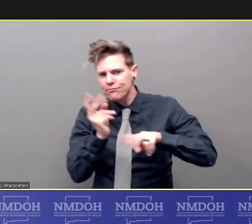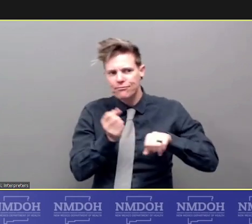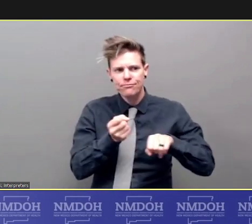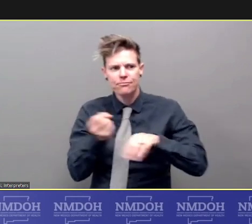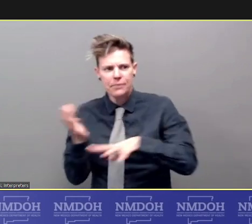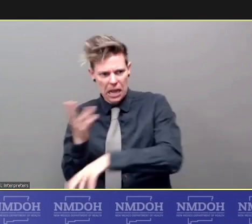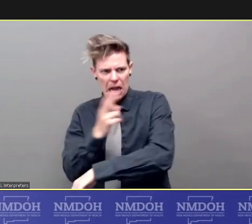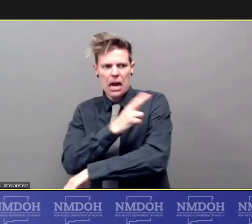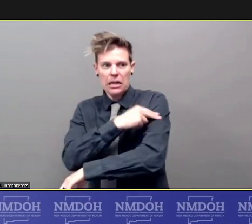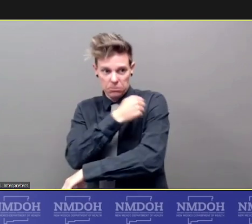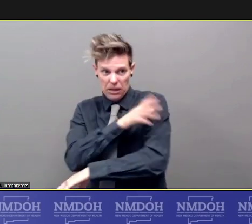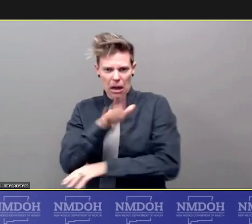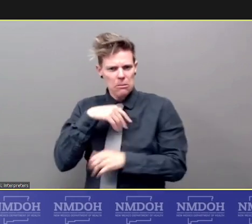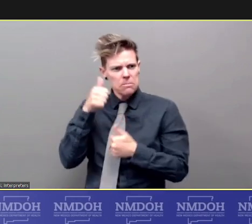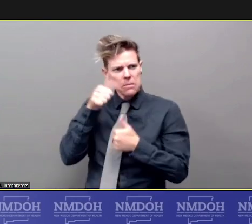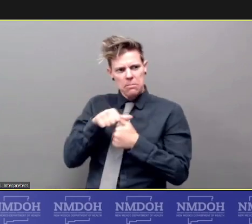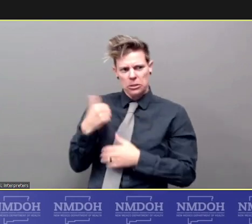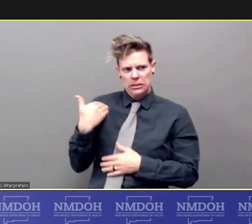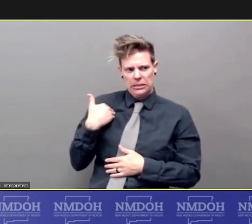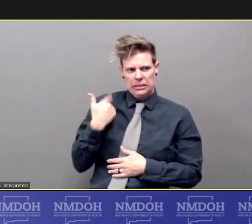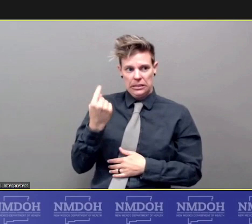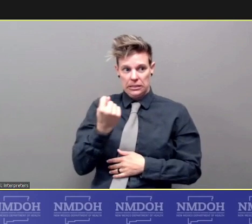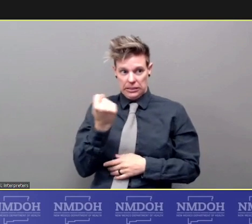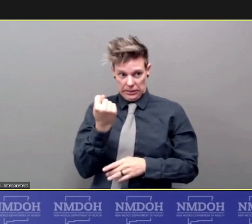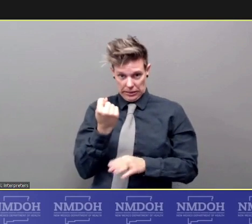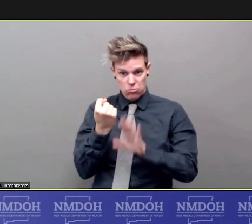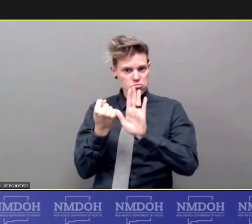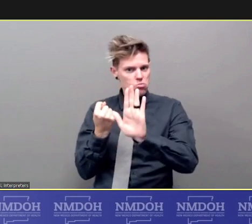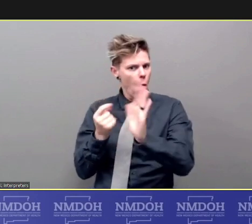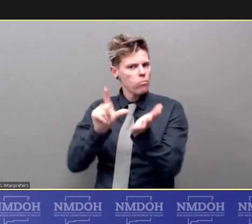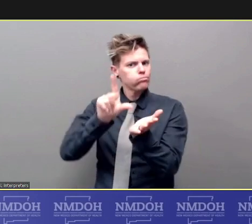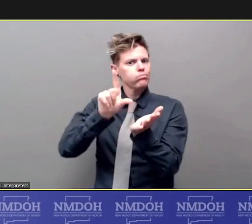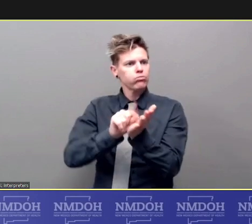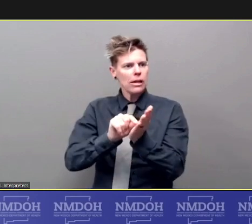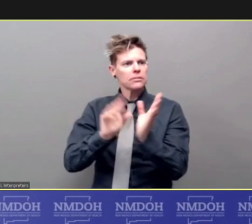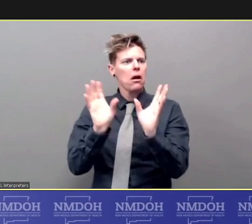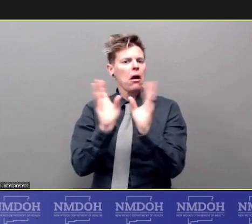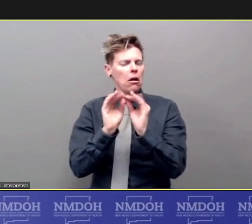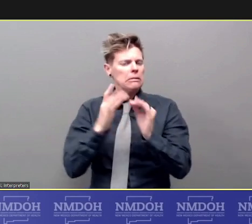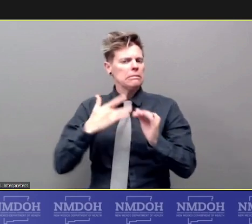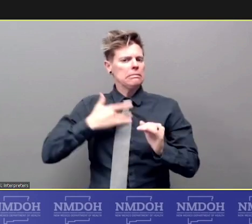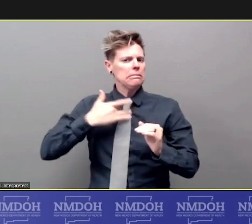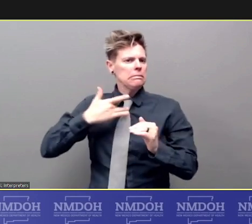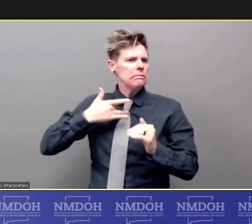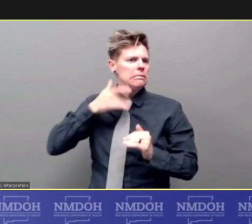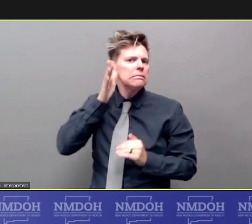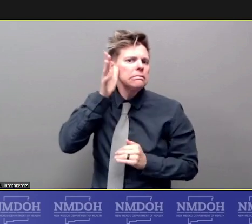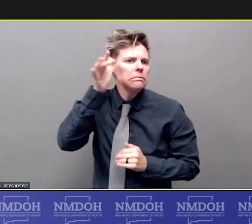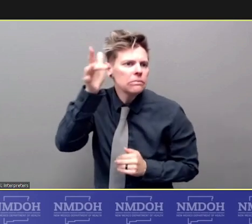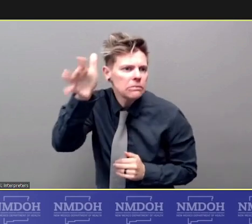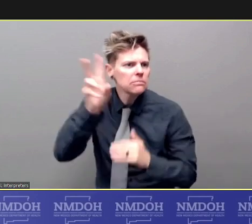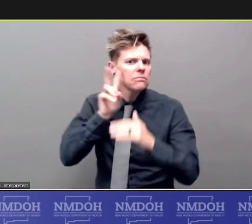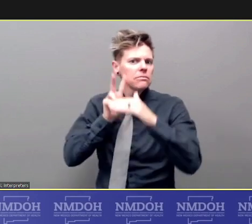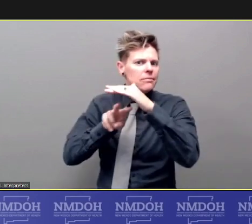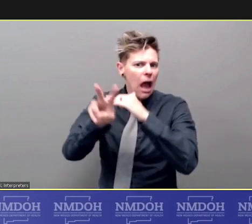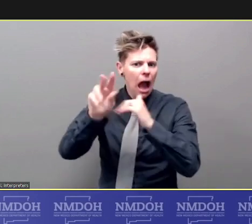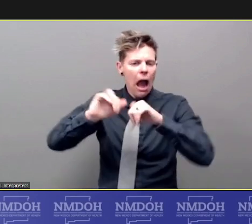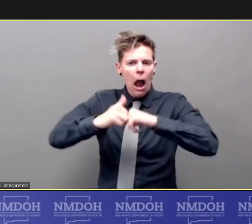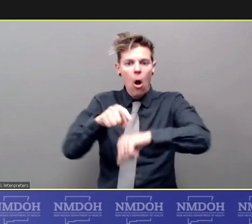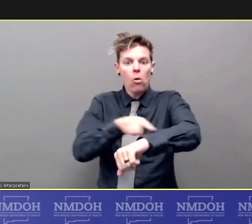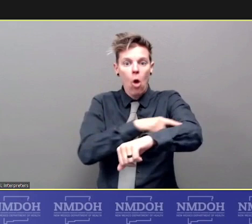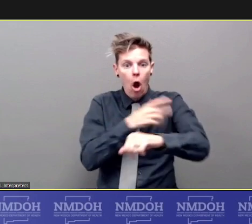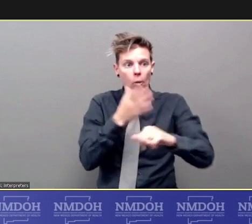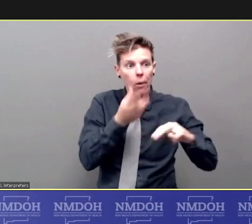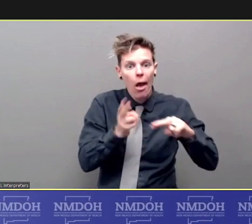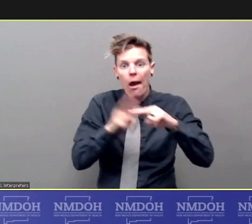that today there would be some projections of like where we think that's going, how long the surge, because there seems to be a debate out there